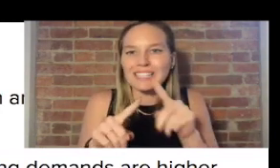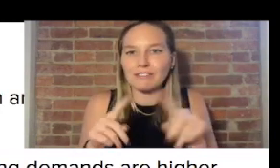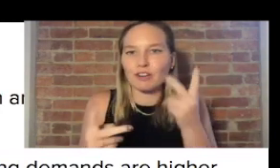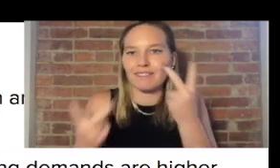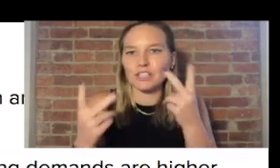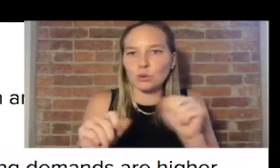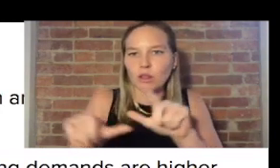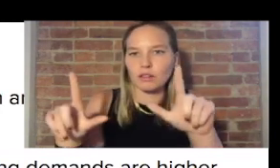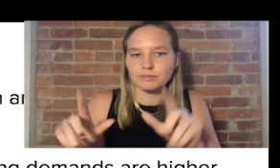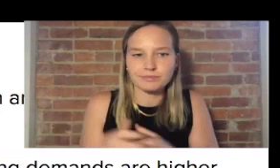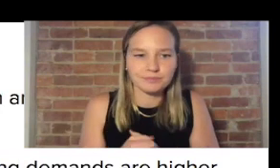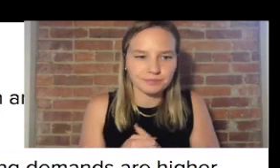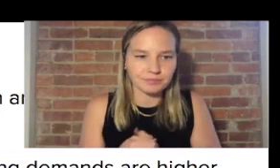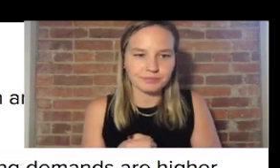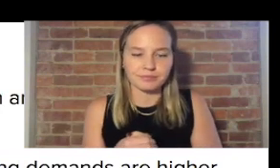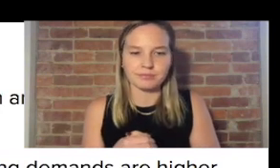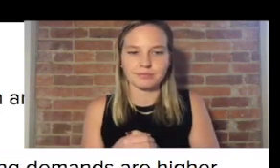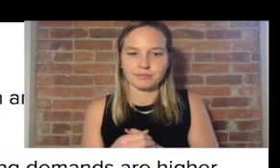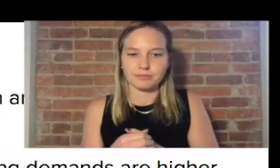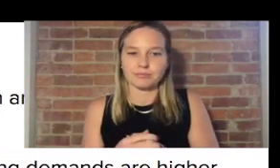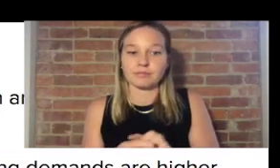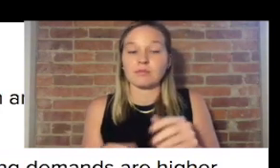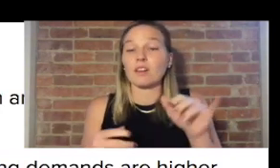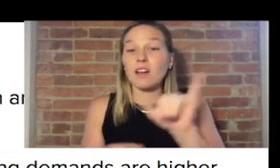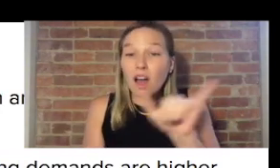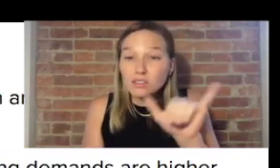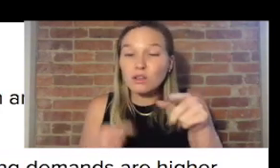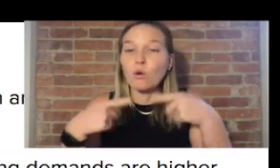addition to that same visual information hearing students are presented with.